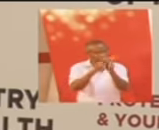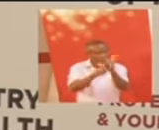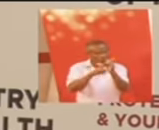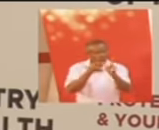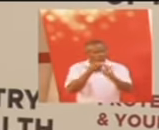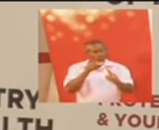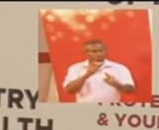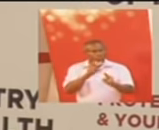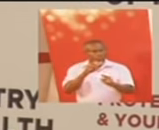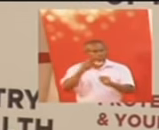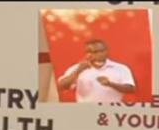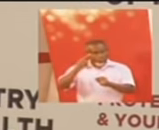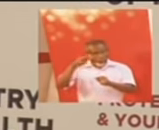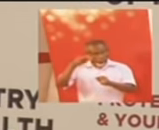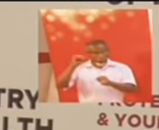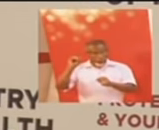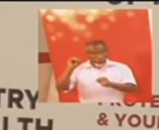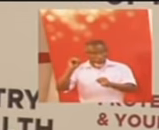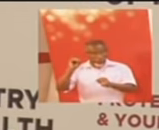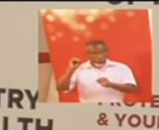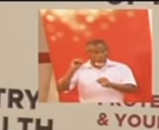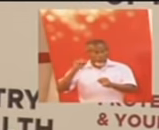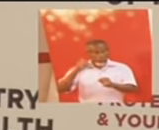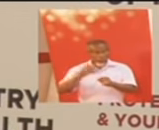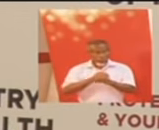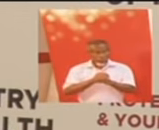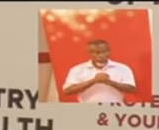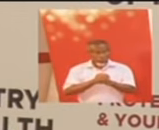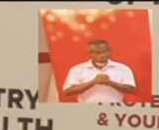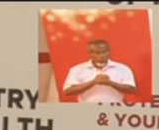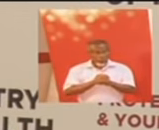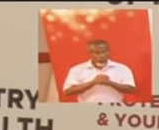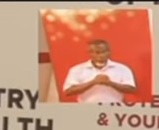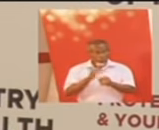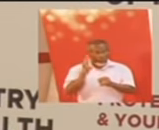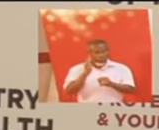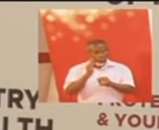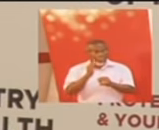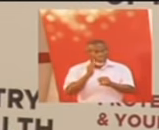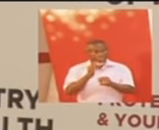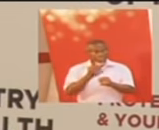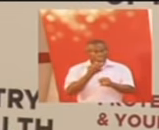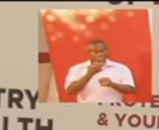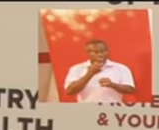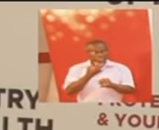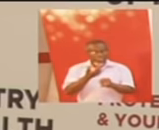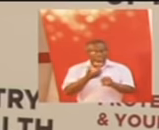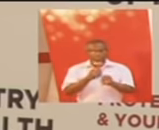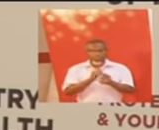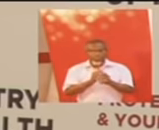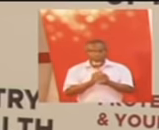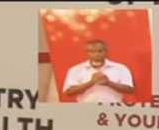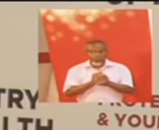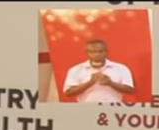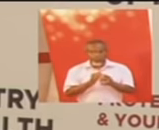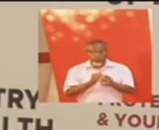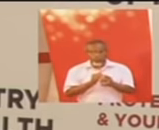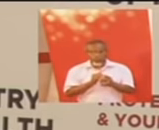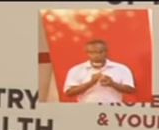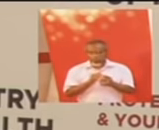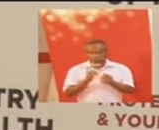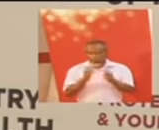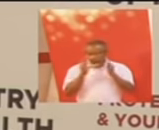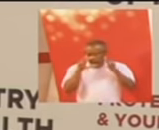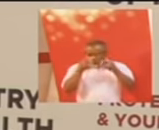which suggests that the suggests the spread and the transmission types of the COVID-19 virus.